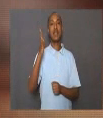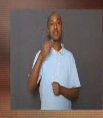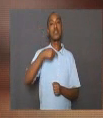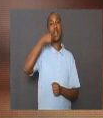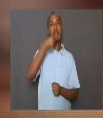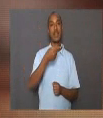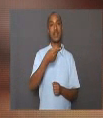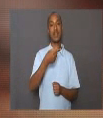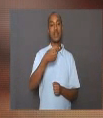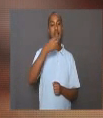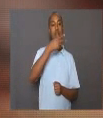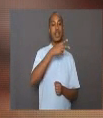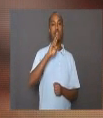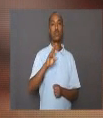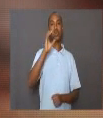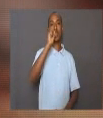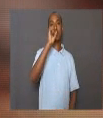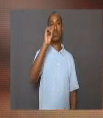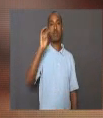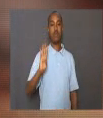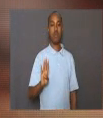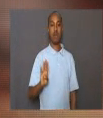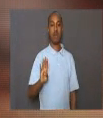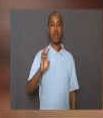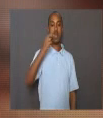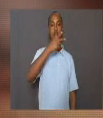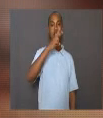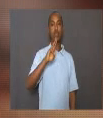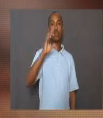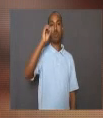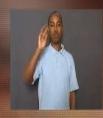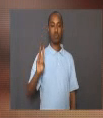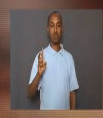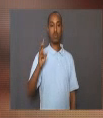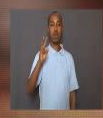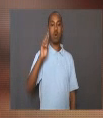said sulfuric acid, hydrogen peroxide,